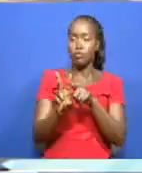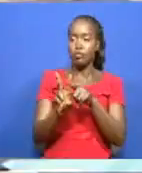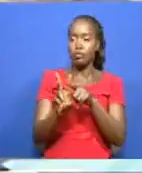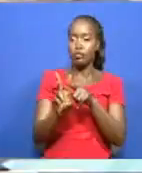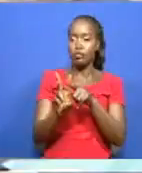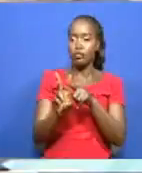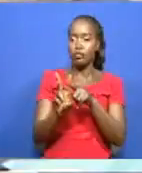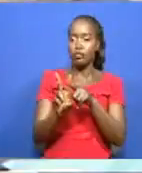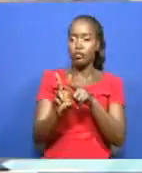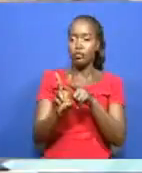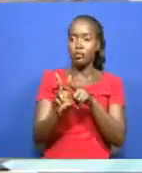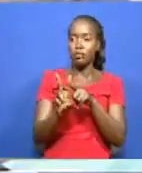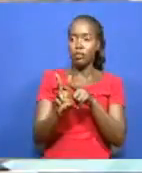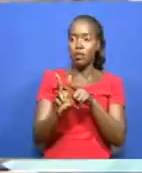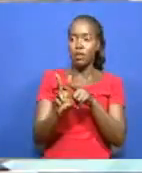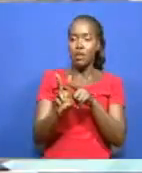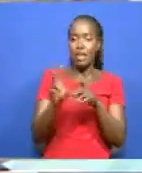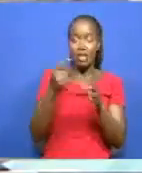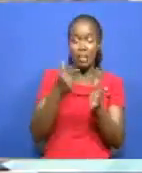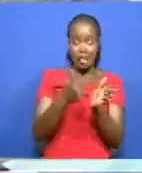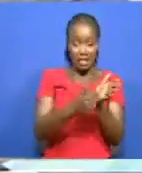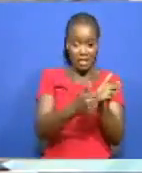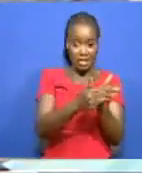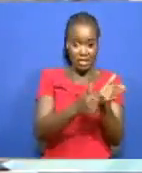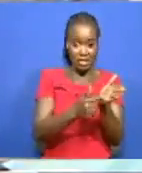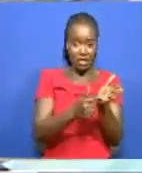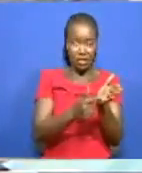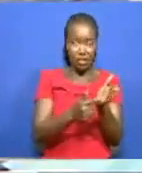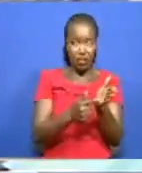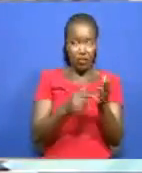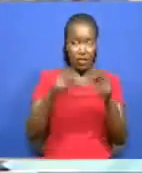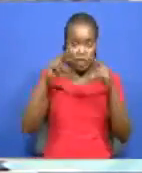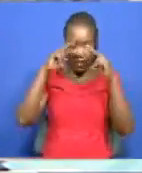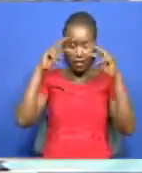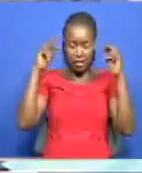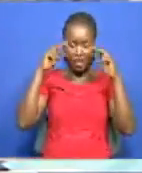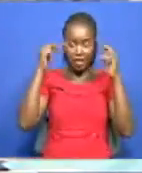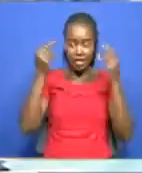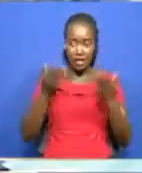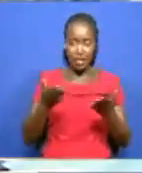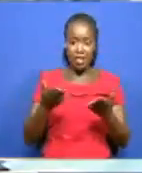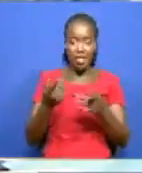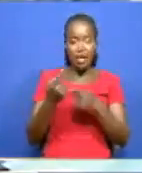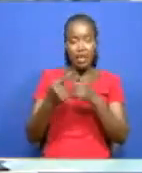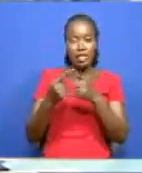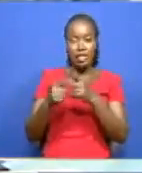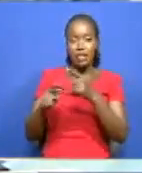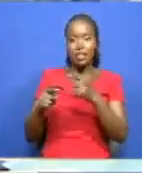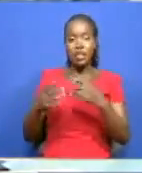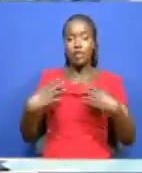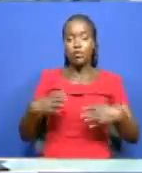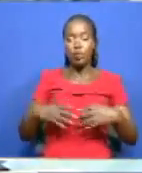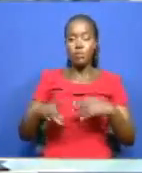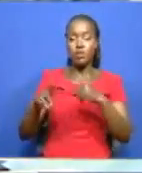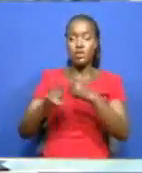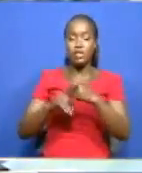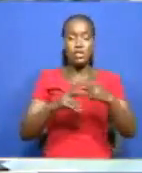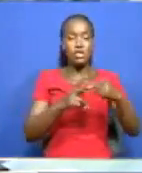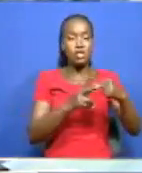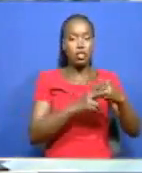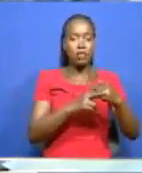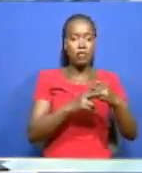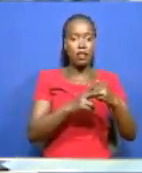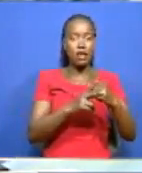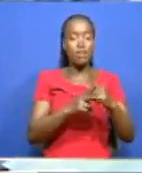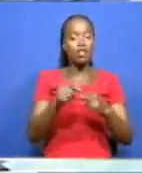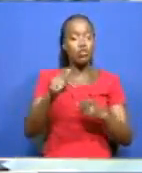Ahmed Abdi, had been found guilty of the terror attack that claimed 67 people, and they were to be